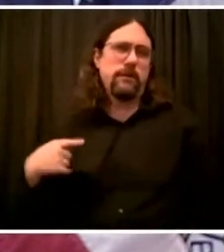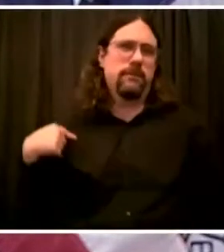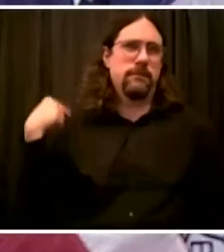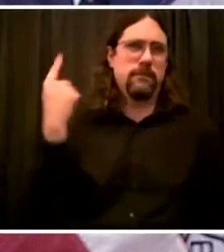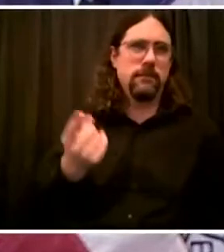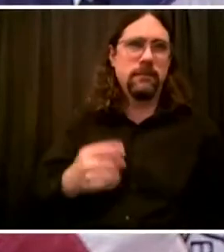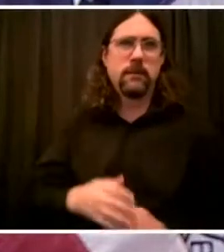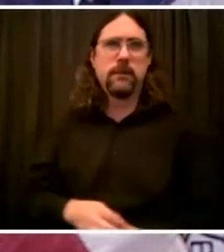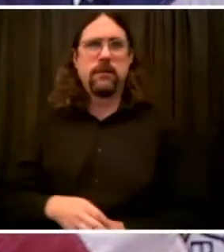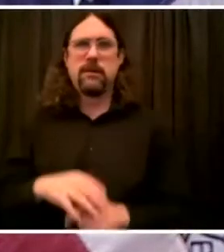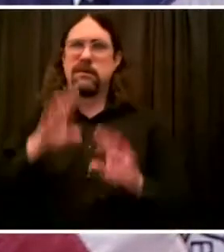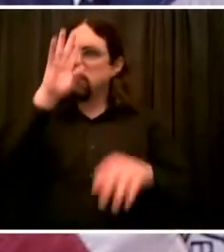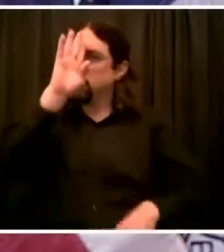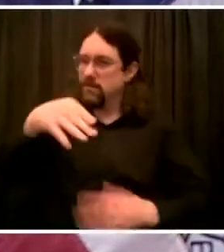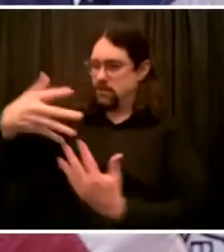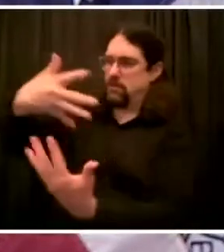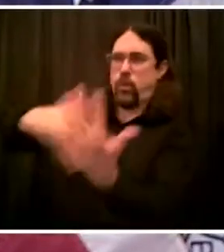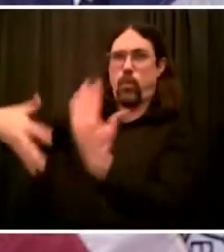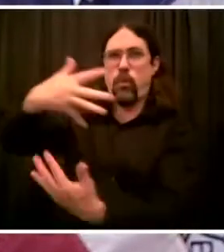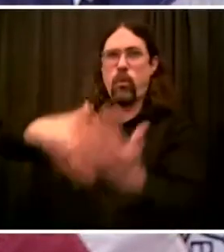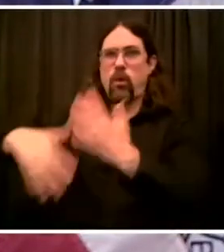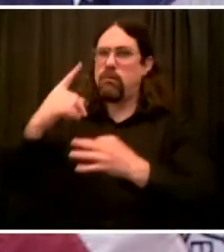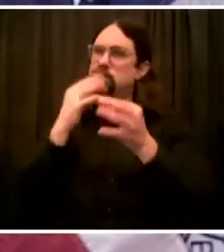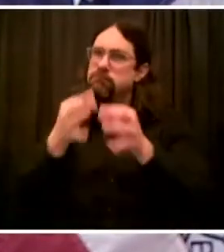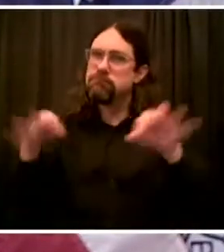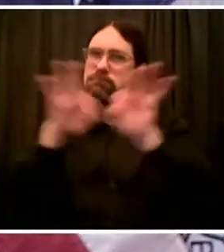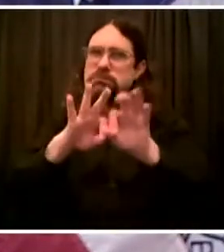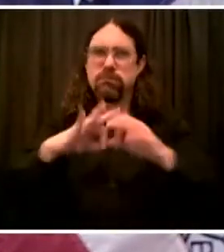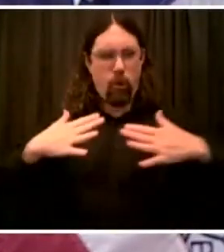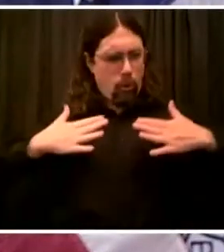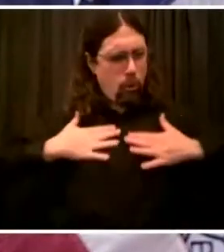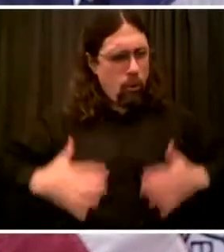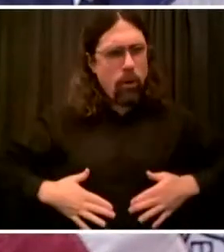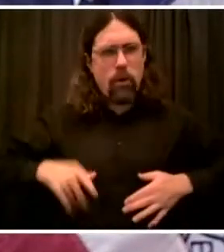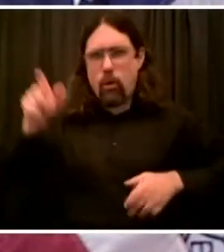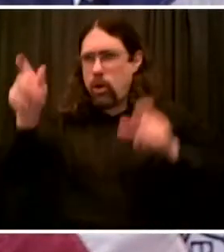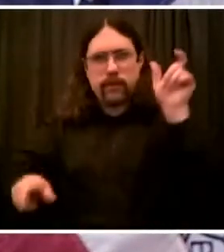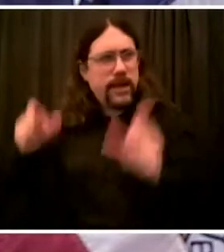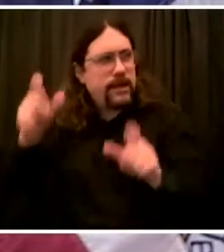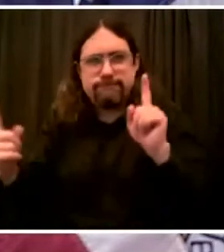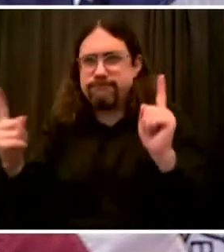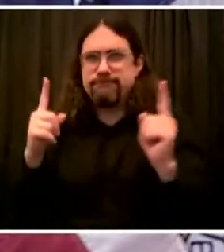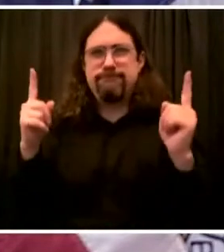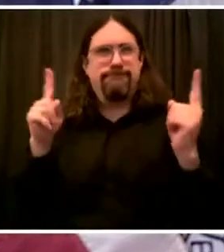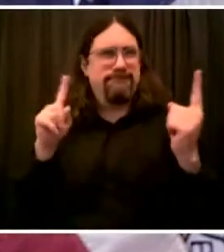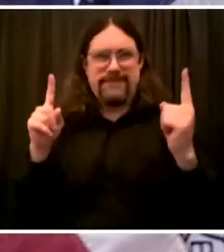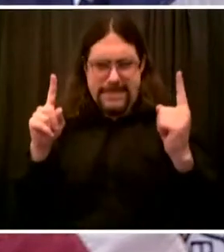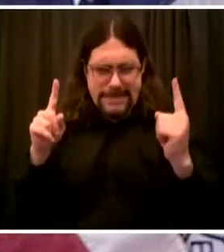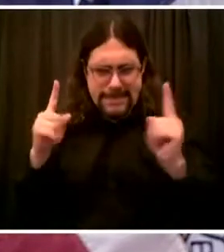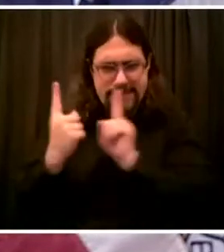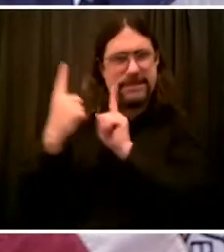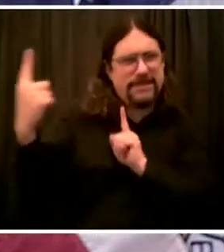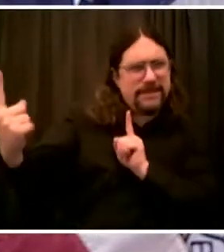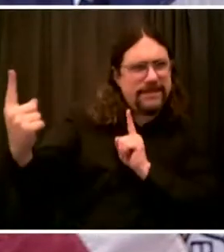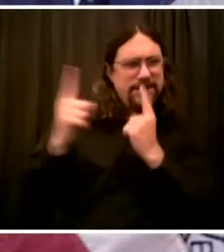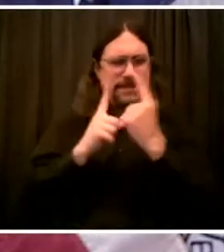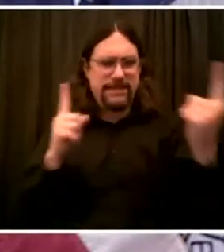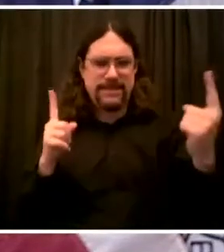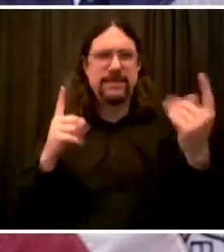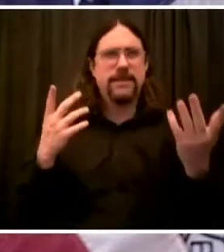to think together. We need to experience things together. That may not be so possible for the next few months. But remember, the